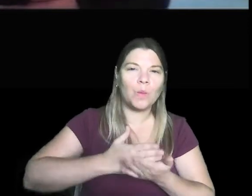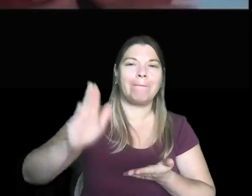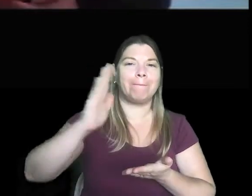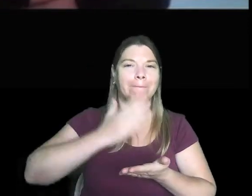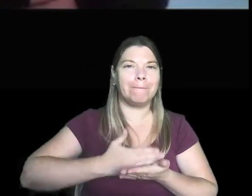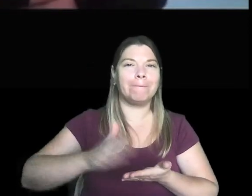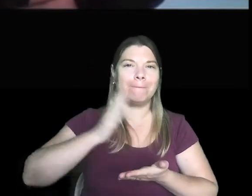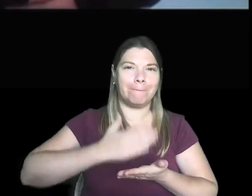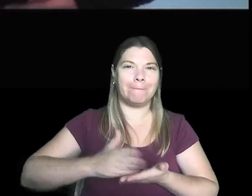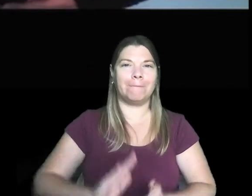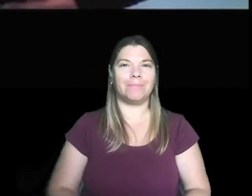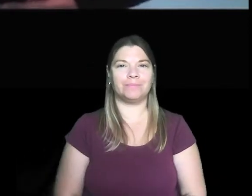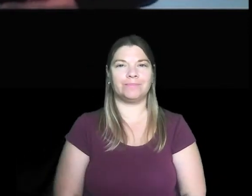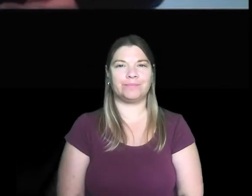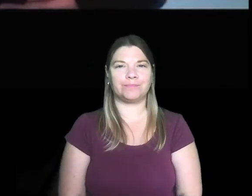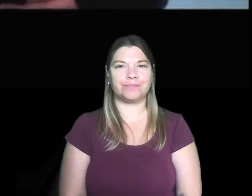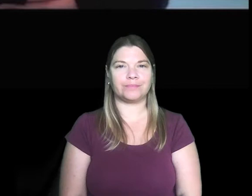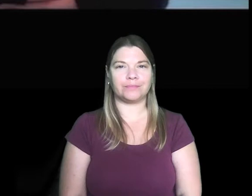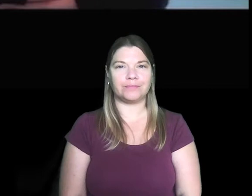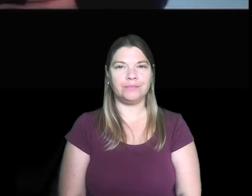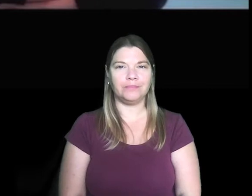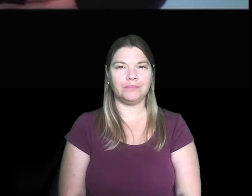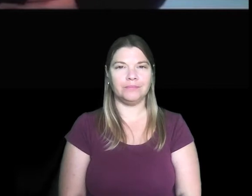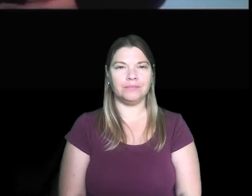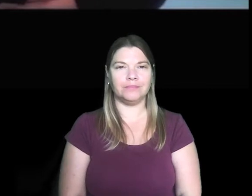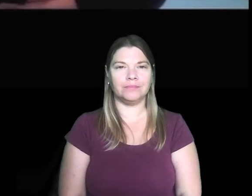The pair sweep their arms from above them down to the ground.